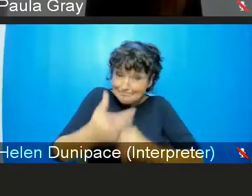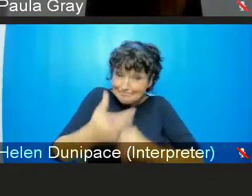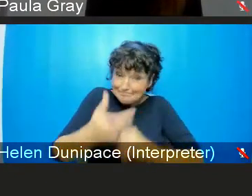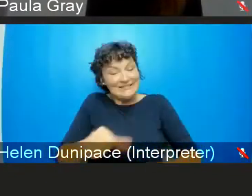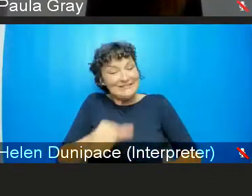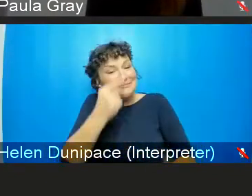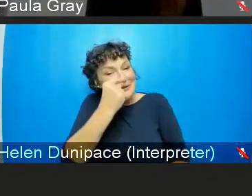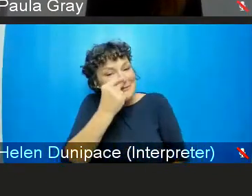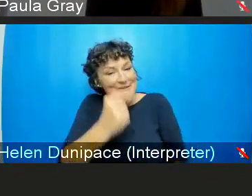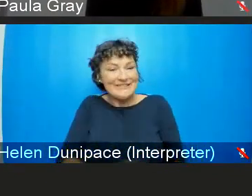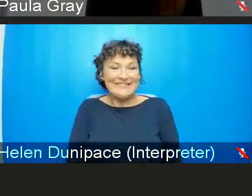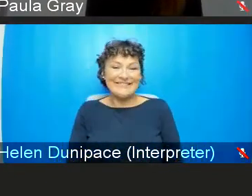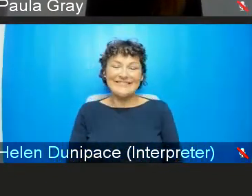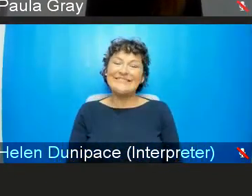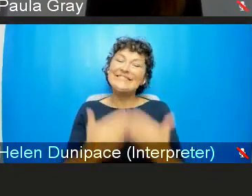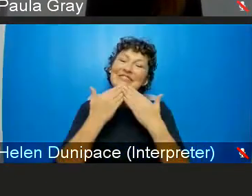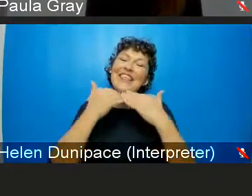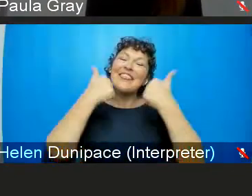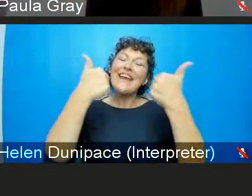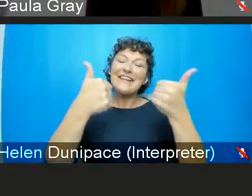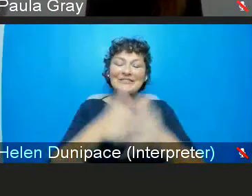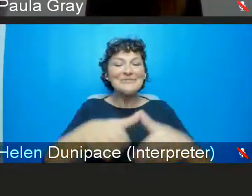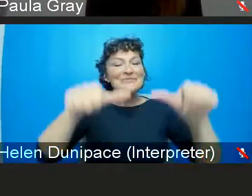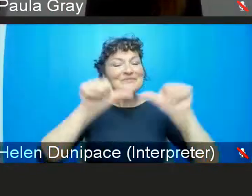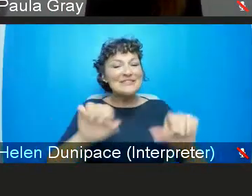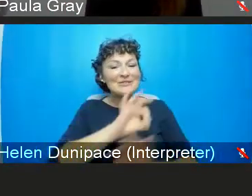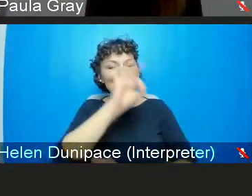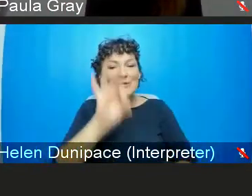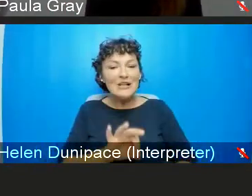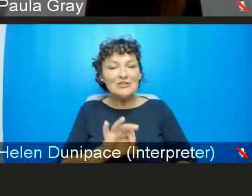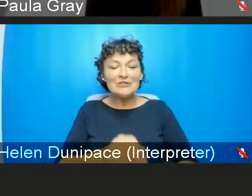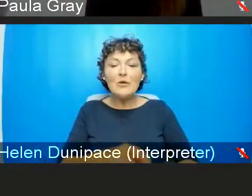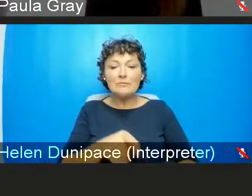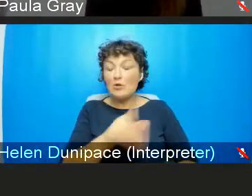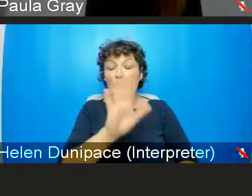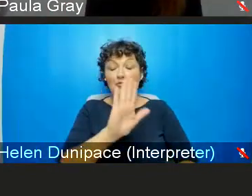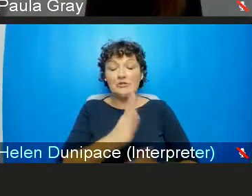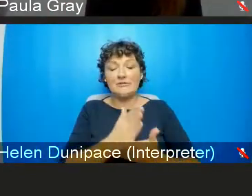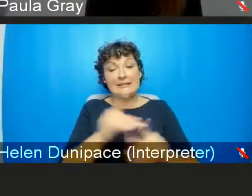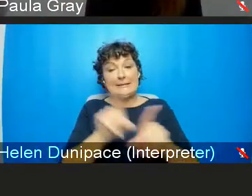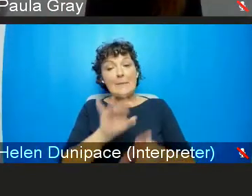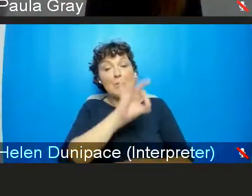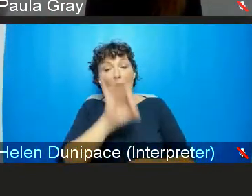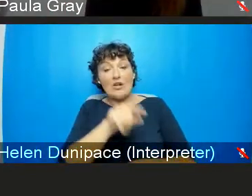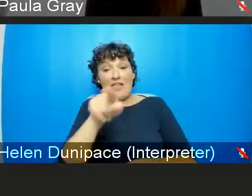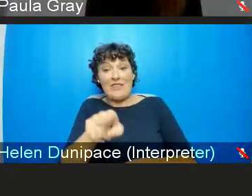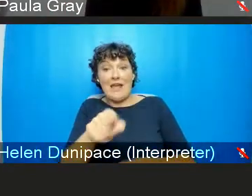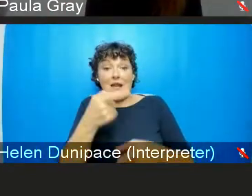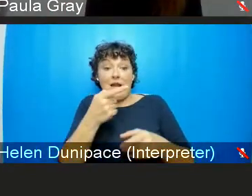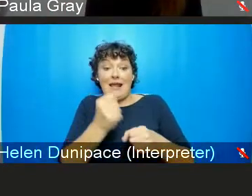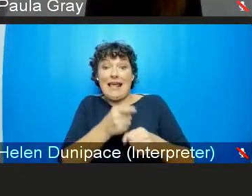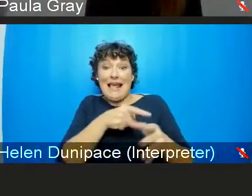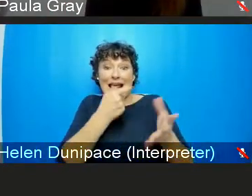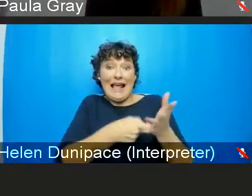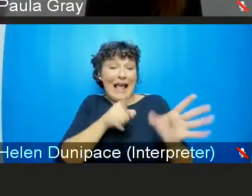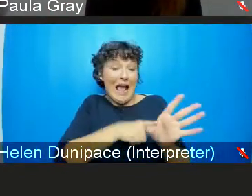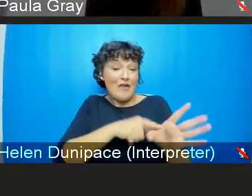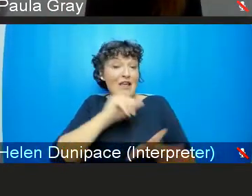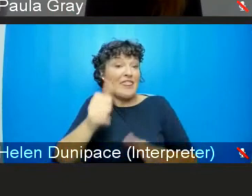Great, thank you. So I'll come to Gary and then Alex, and then we should have time for one more question before we have to wrap